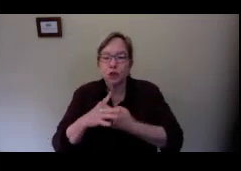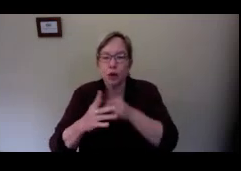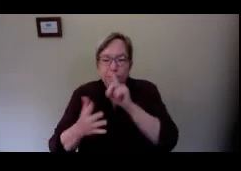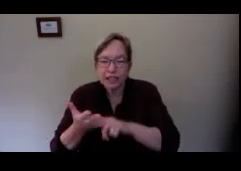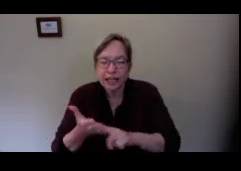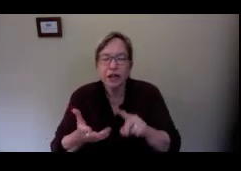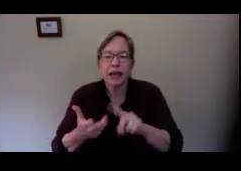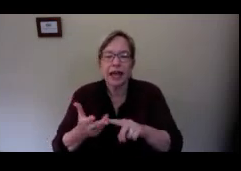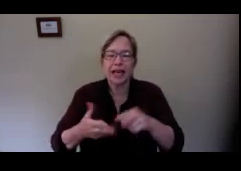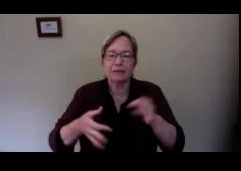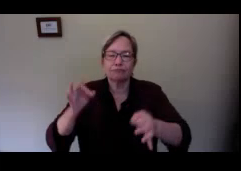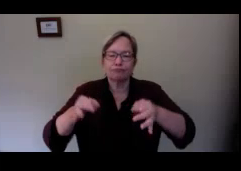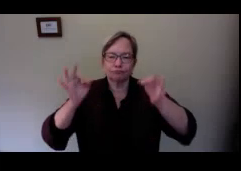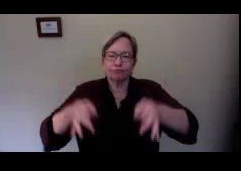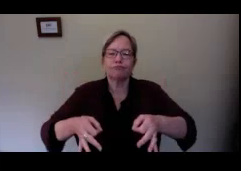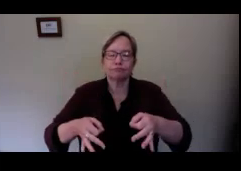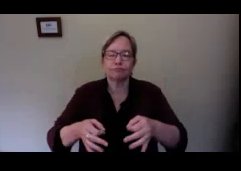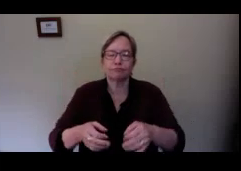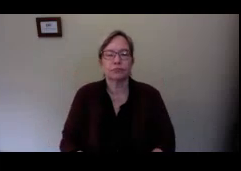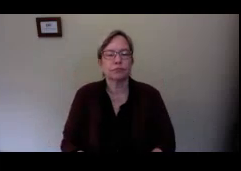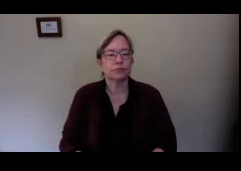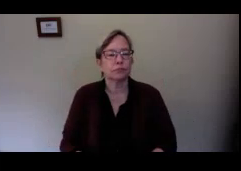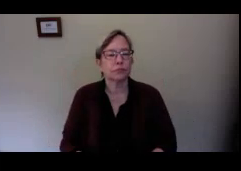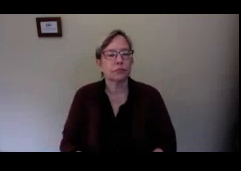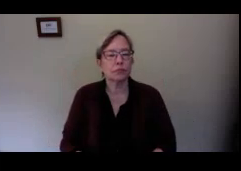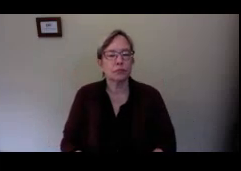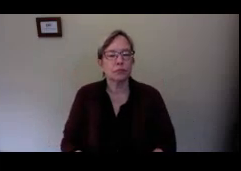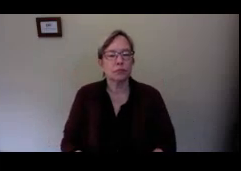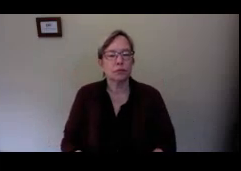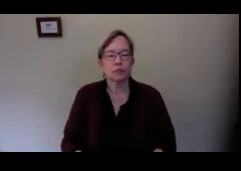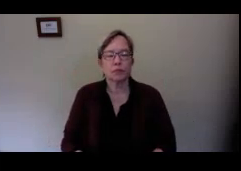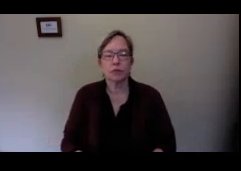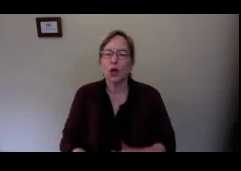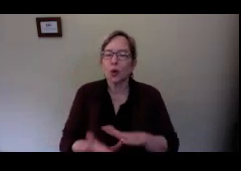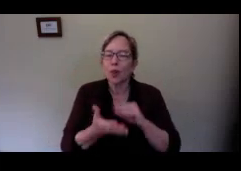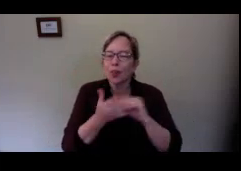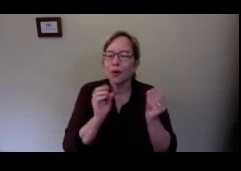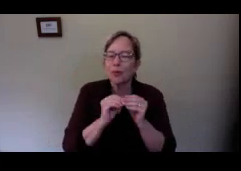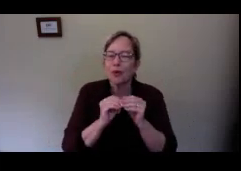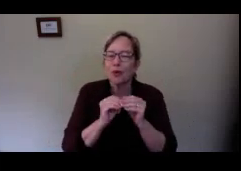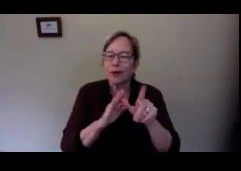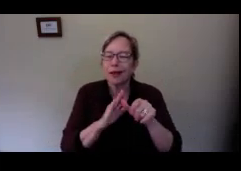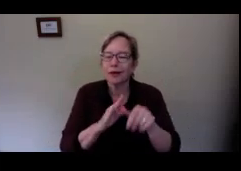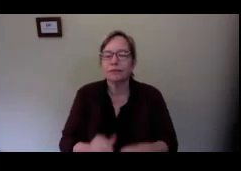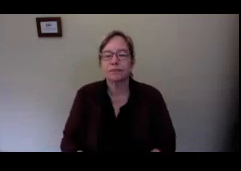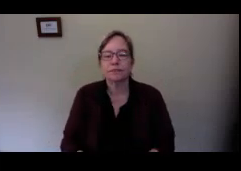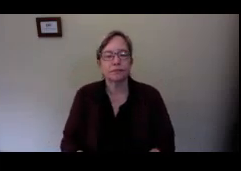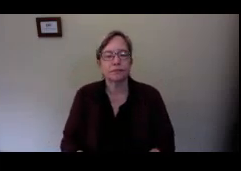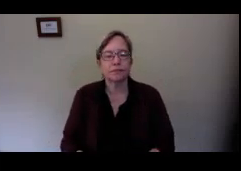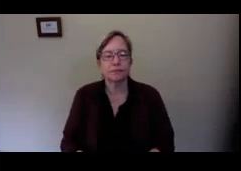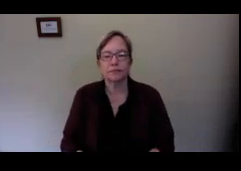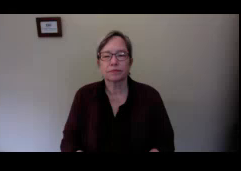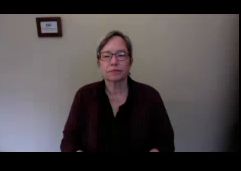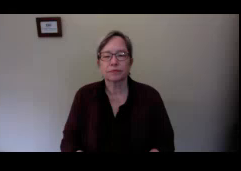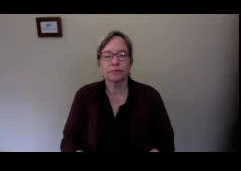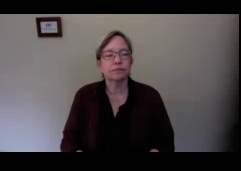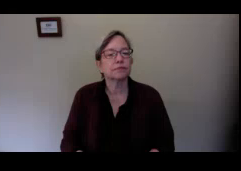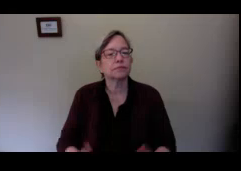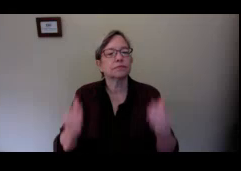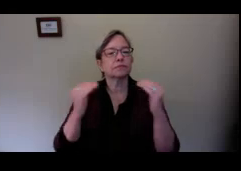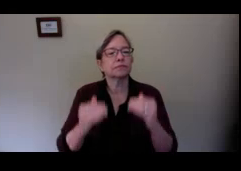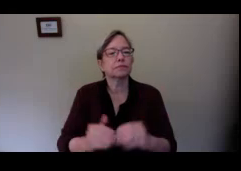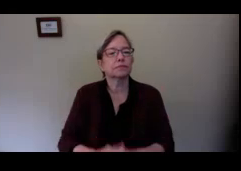adjudicate cases. And you can learn more when we share the slides. There is a link to more resources. Next slide,